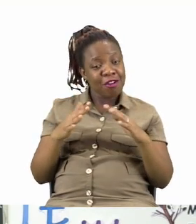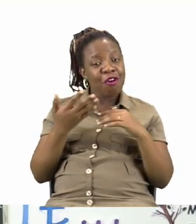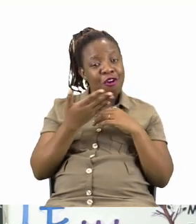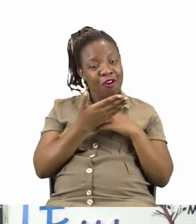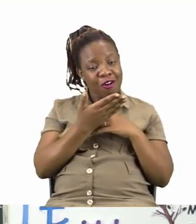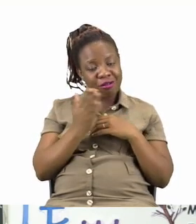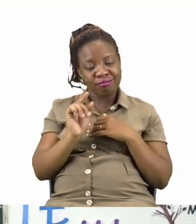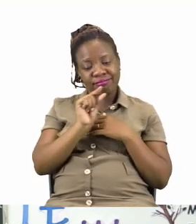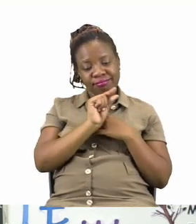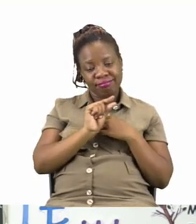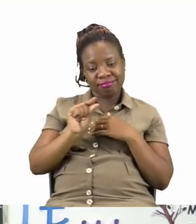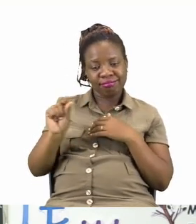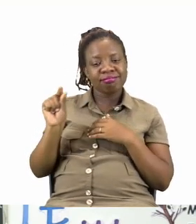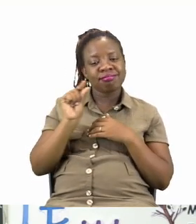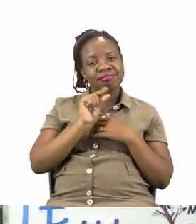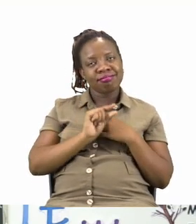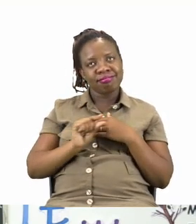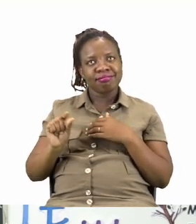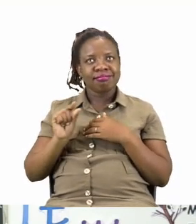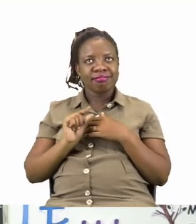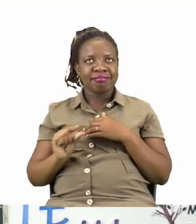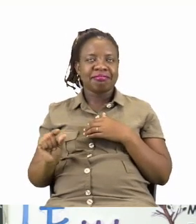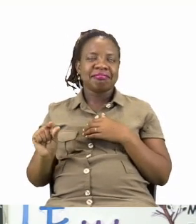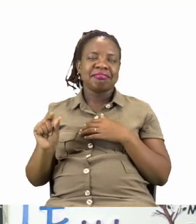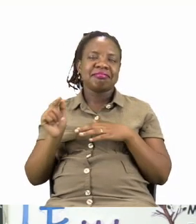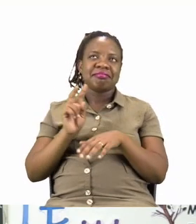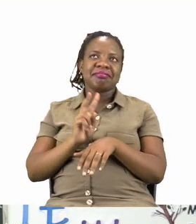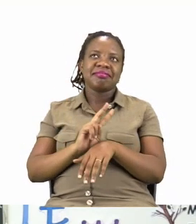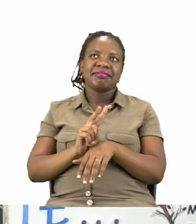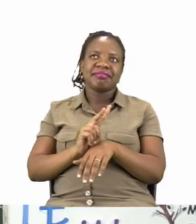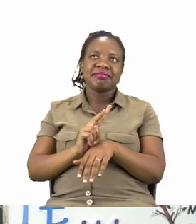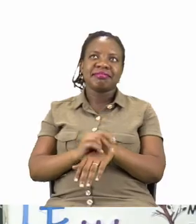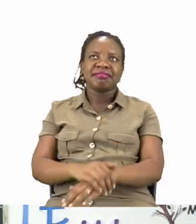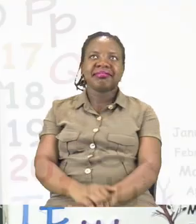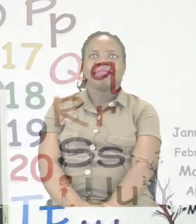So I will see you shortly after this break.